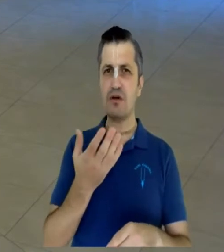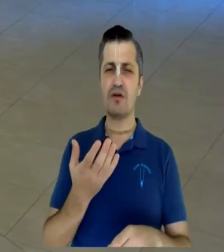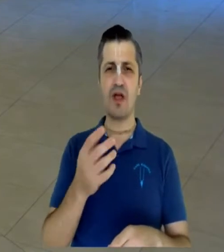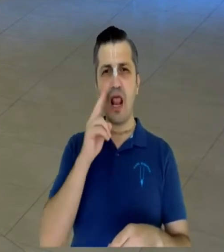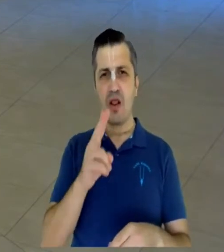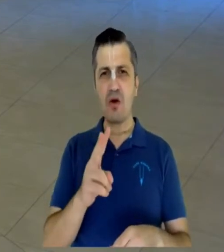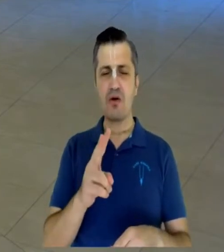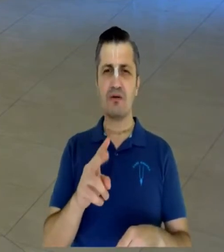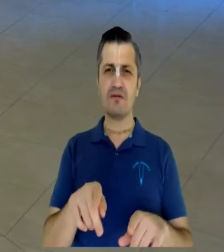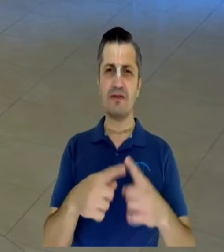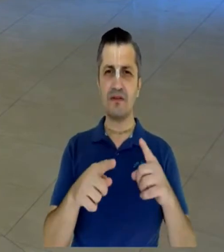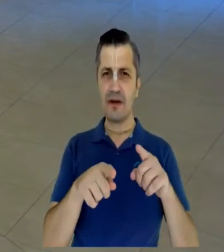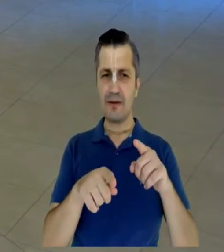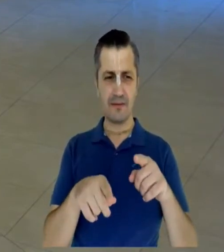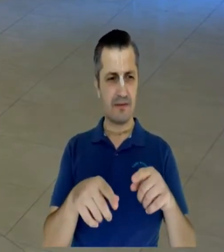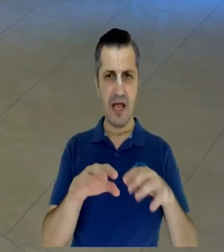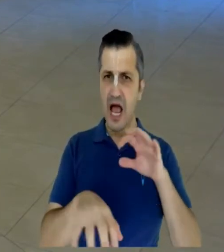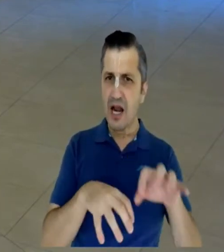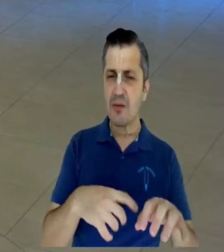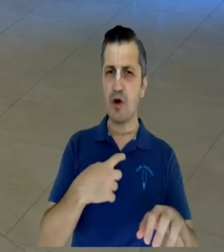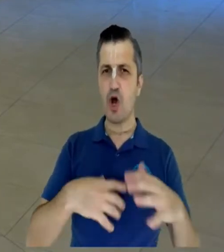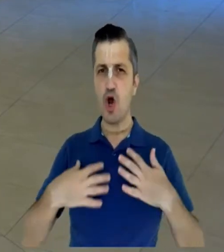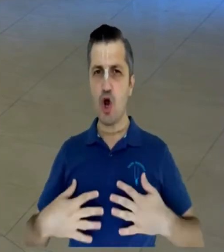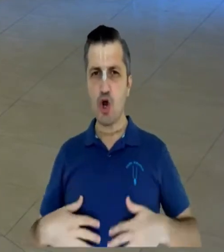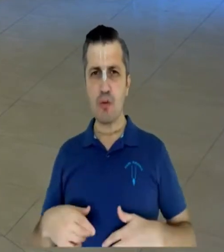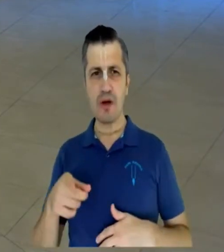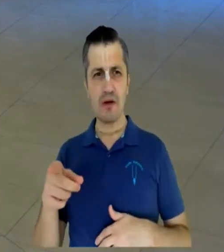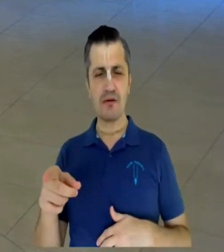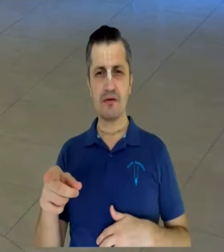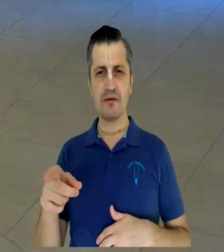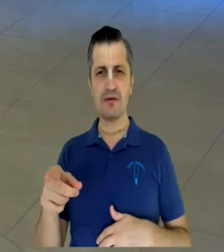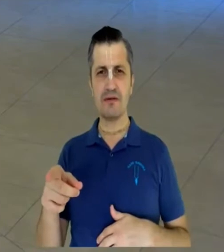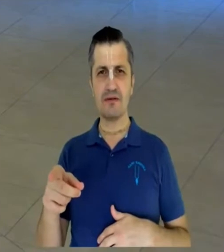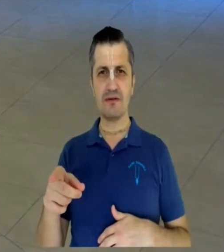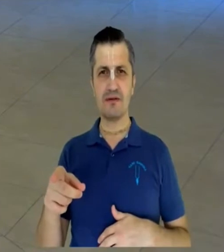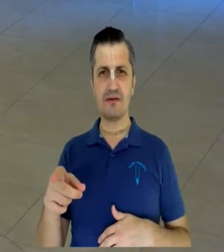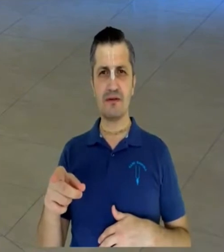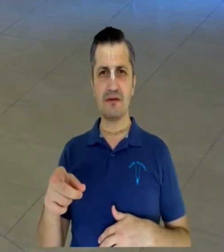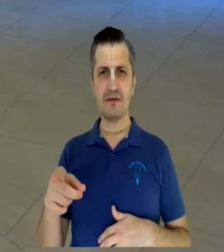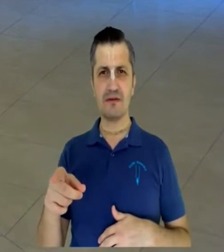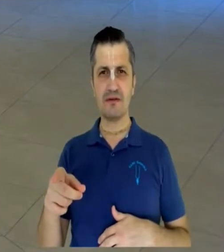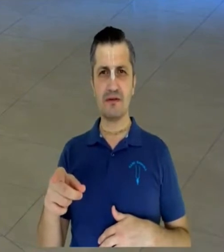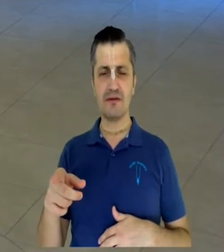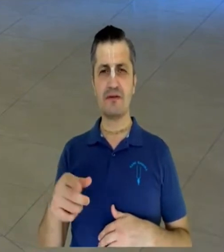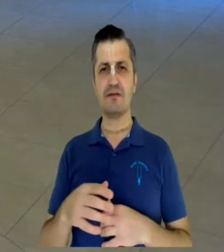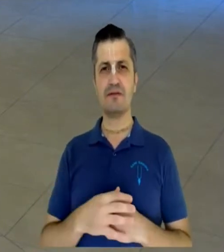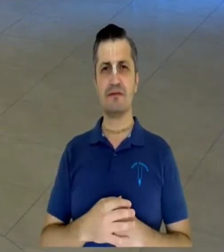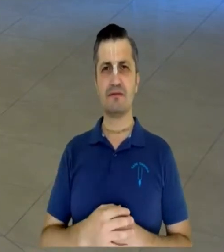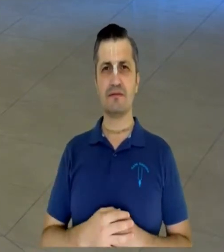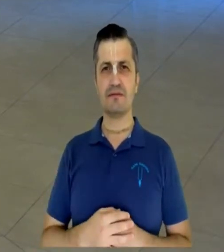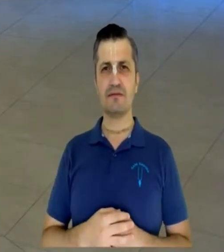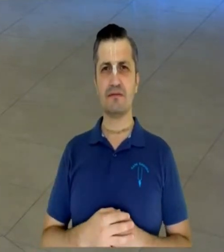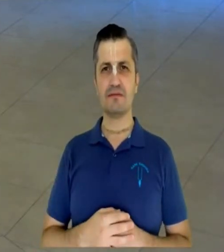entities, they naturally pick on they eat from what's their prey, or what's more